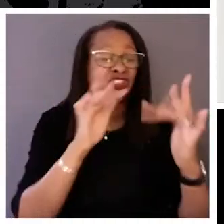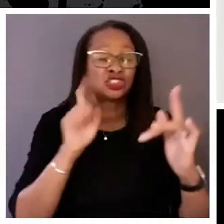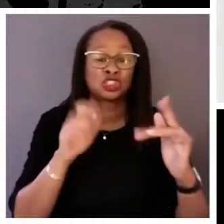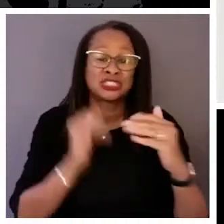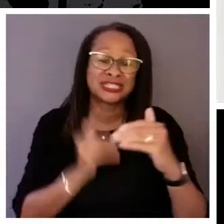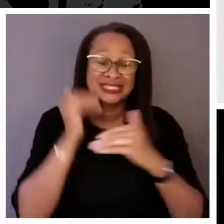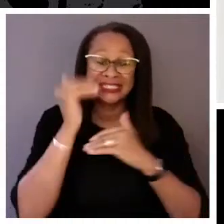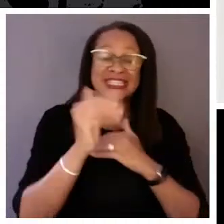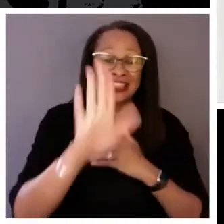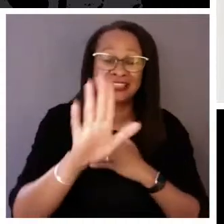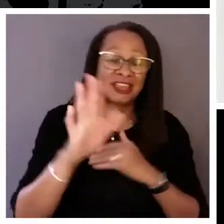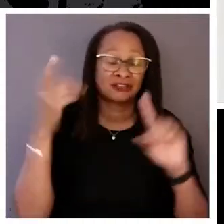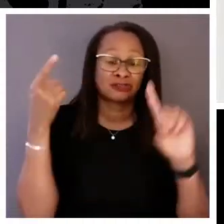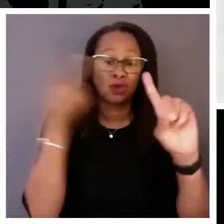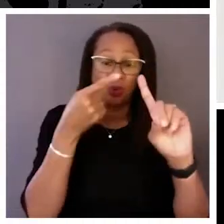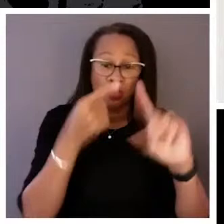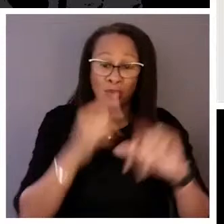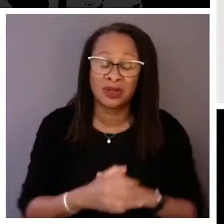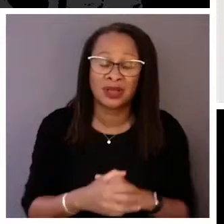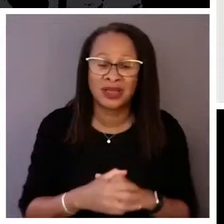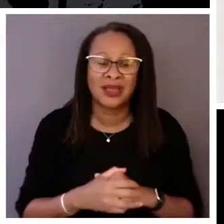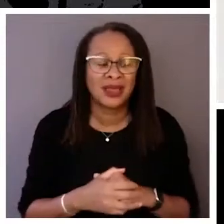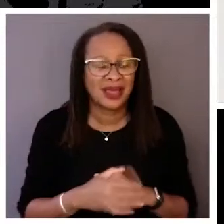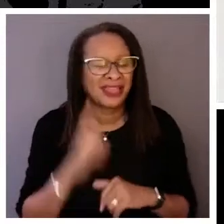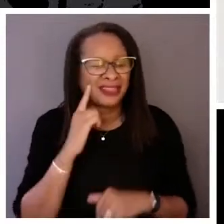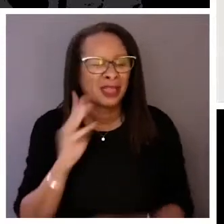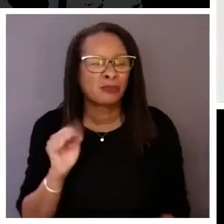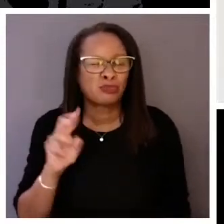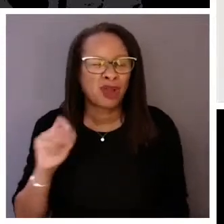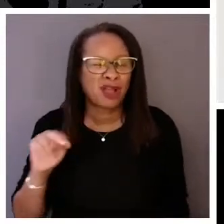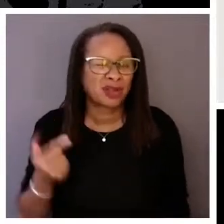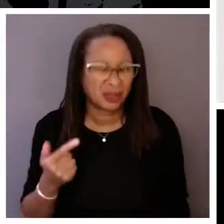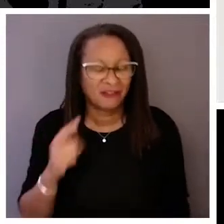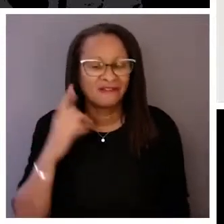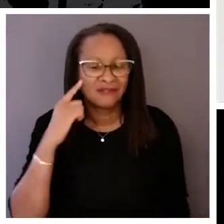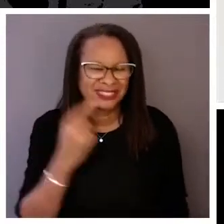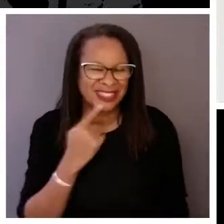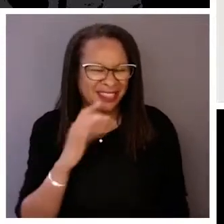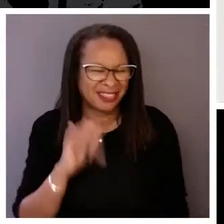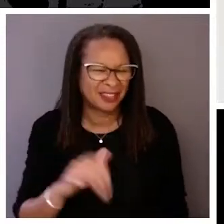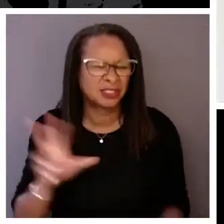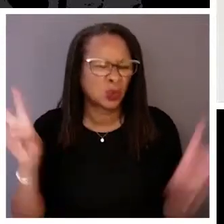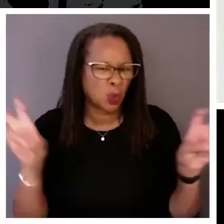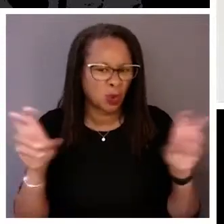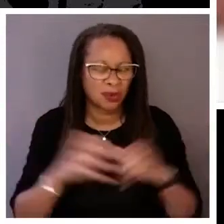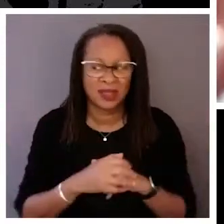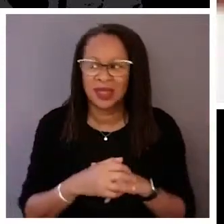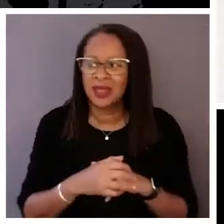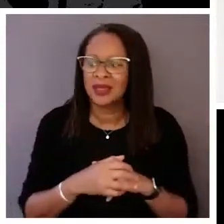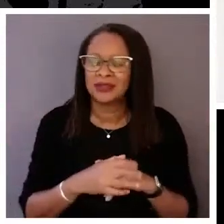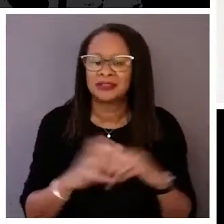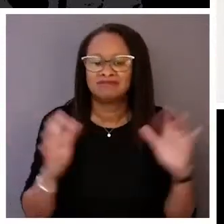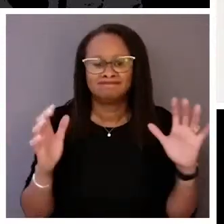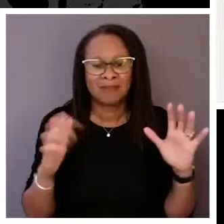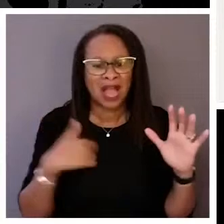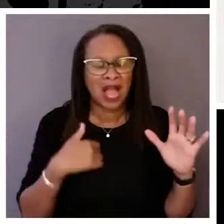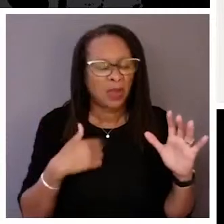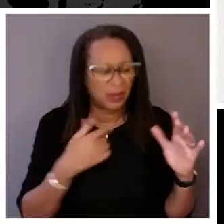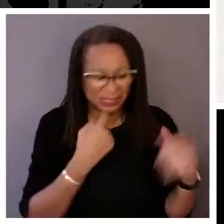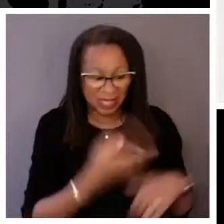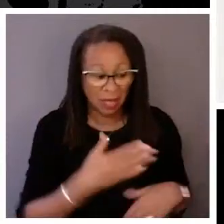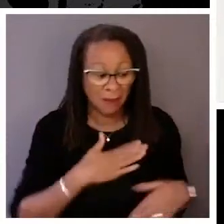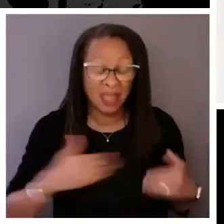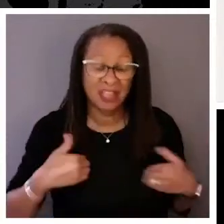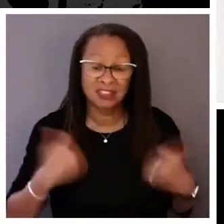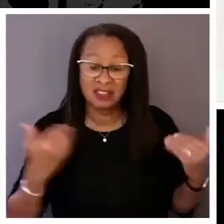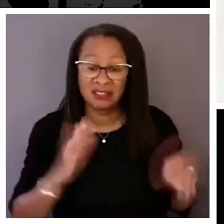their grasp, or what's a heaven for, Browning said. And I would say that I would